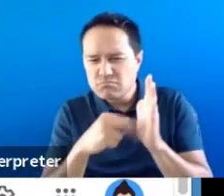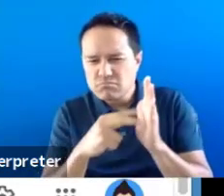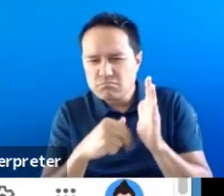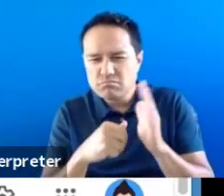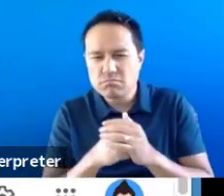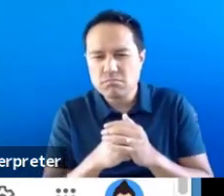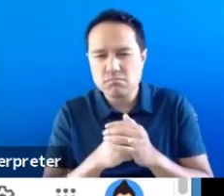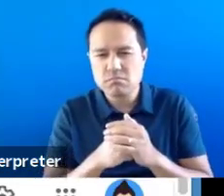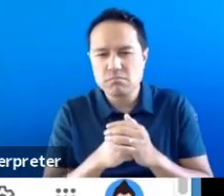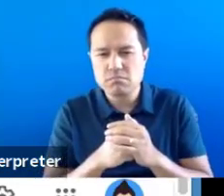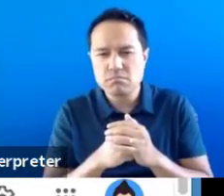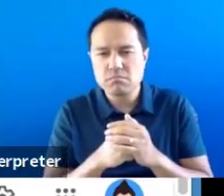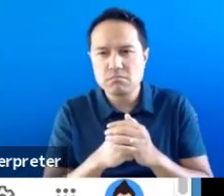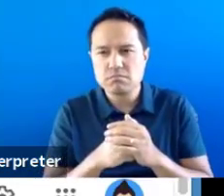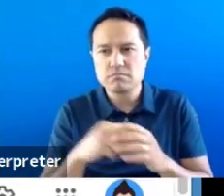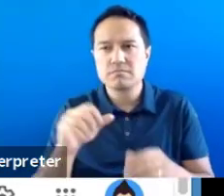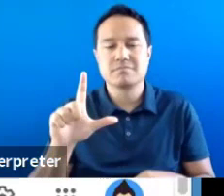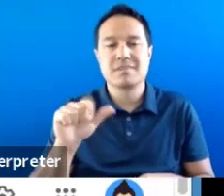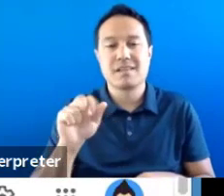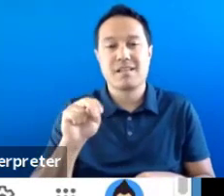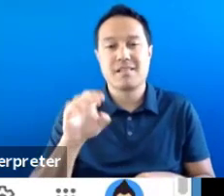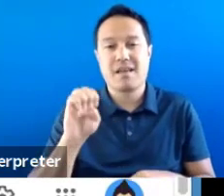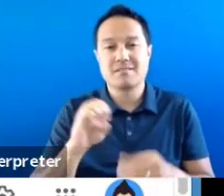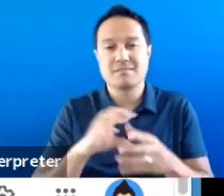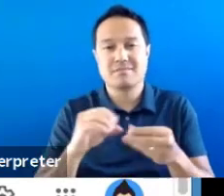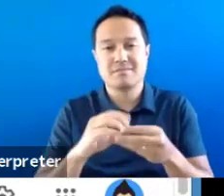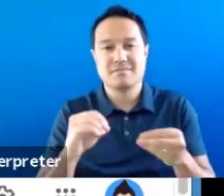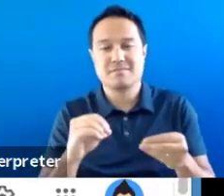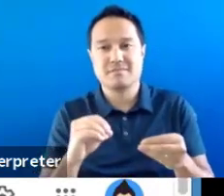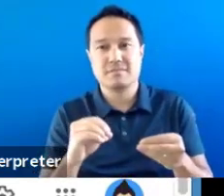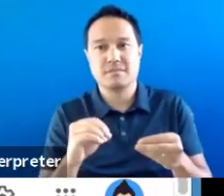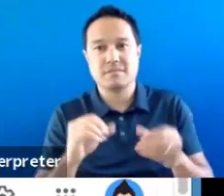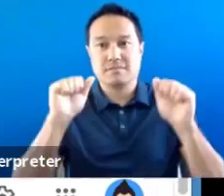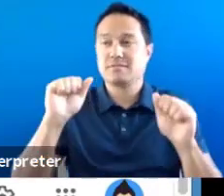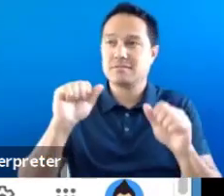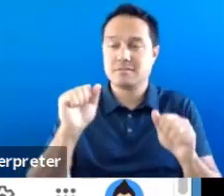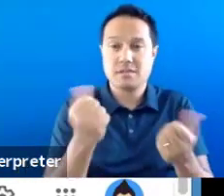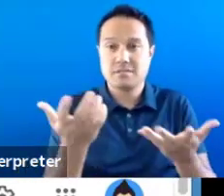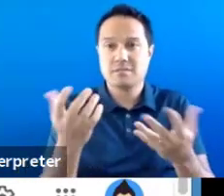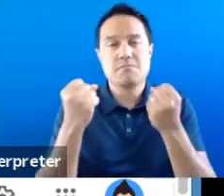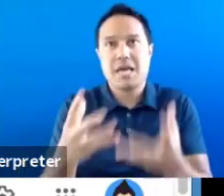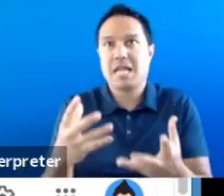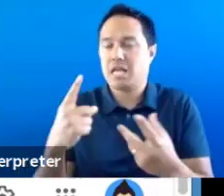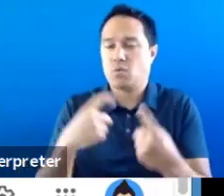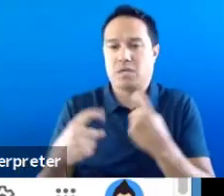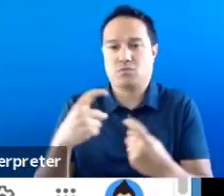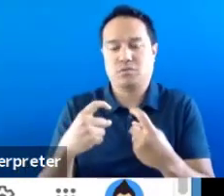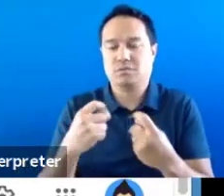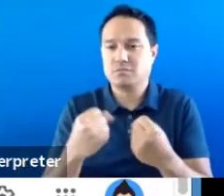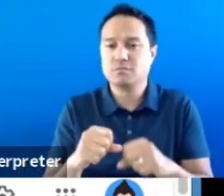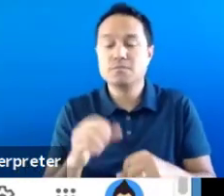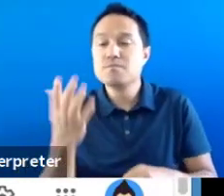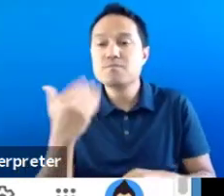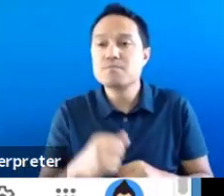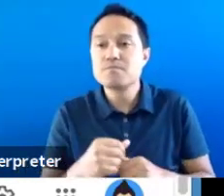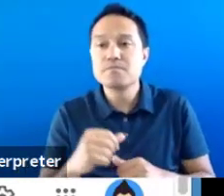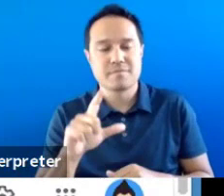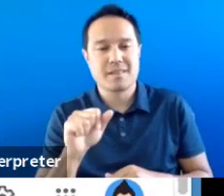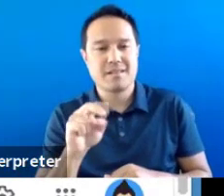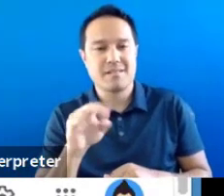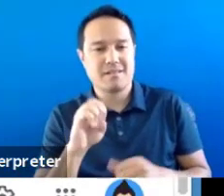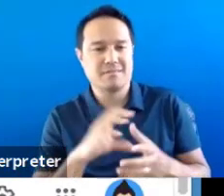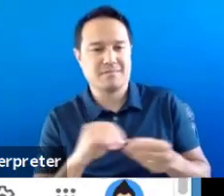bubbling up. Hey, Jen, this is Lance. Hey, quick question. Hey, Lance. Yes. I mean, there's so many questions. I'm trying to keep an eye out. What you got? Yeah, no.